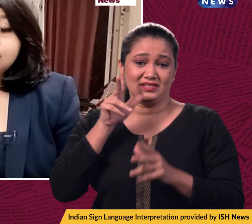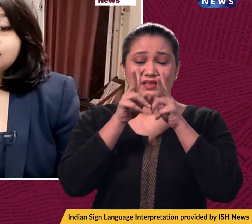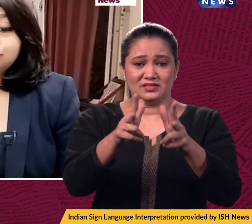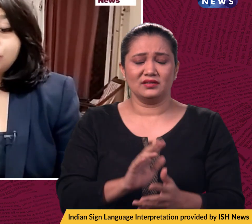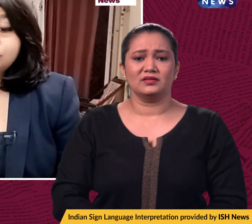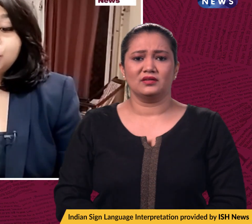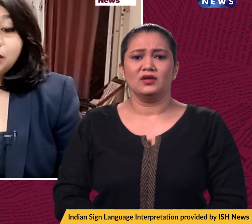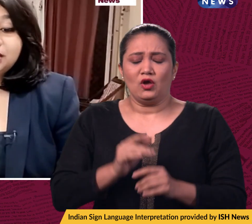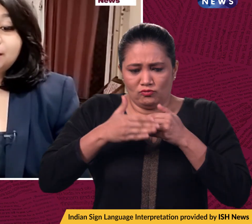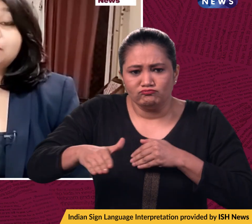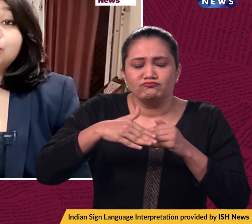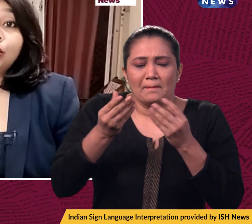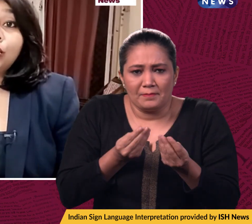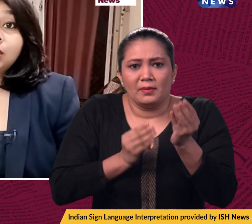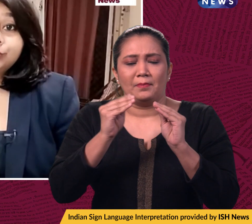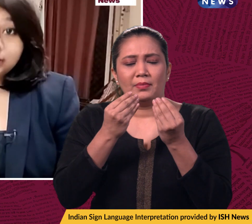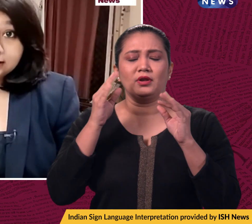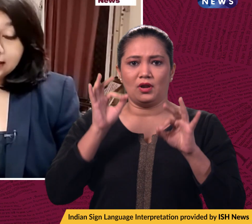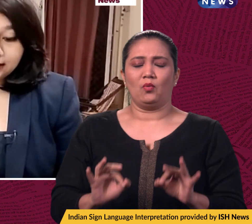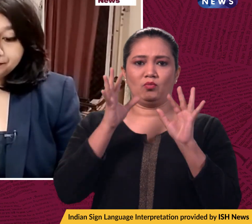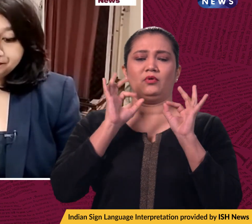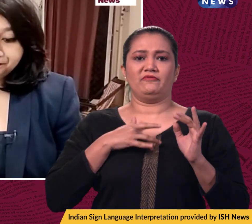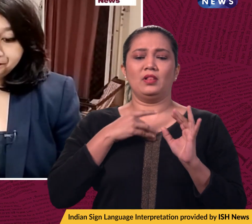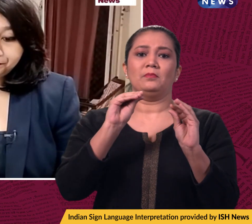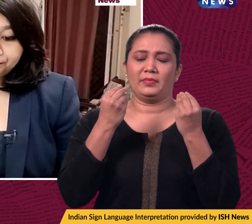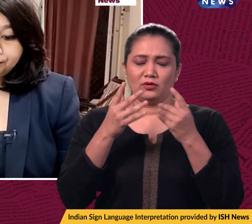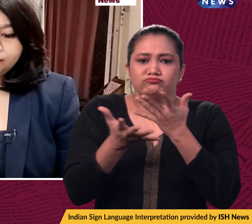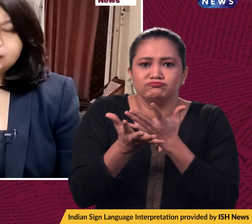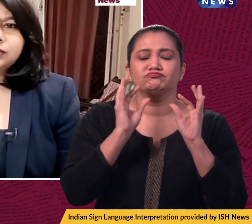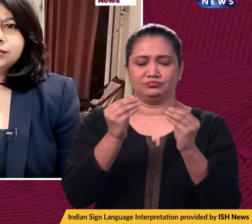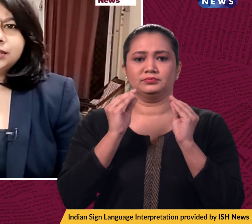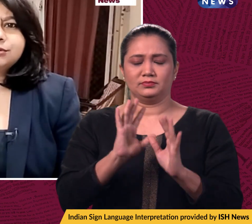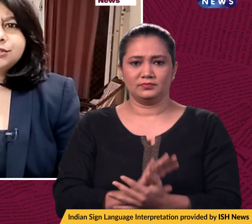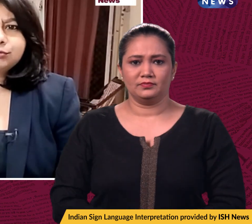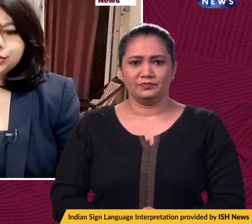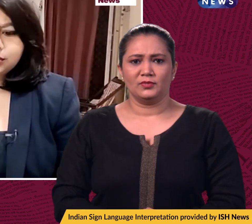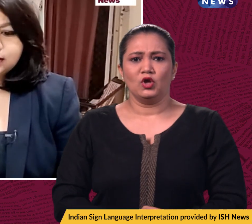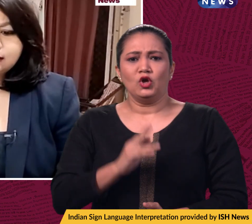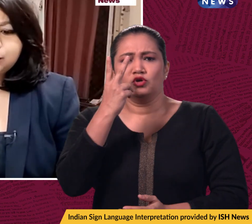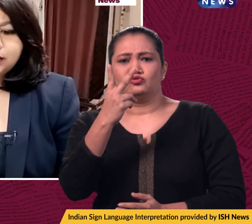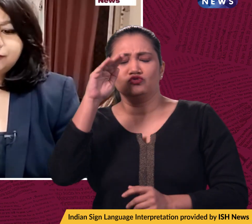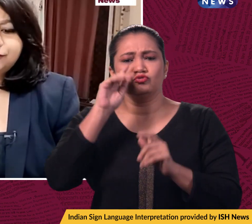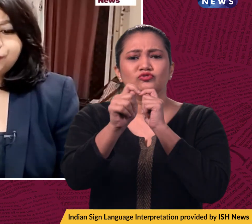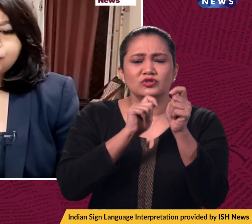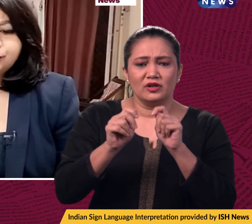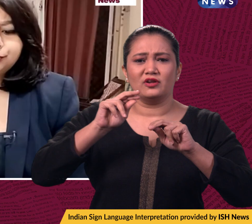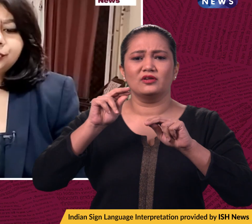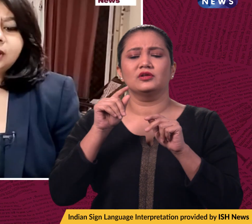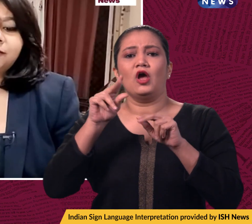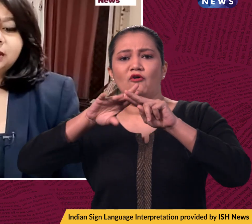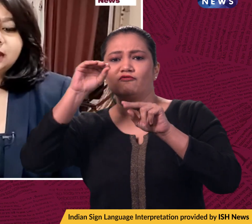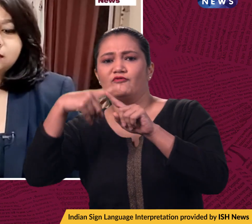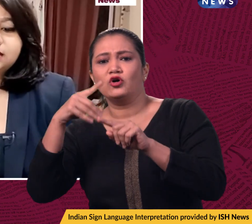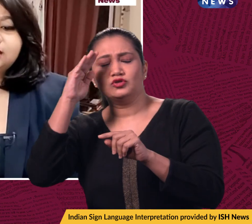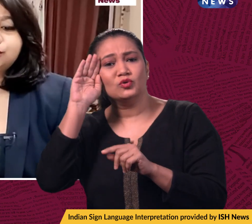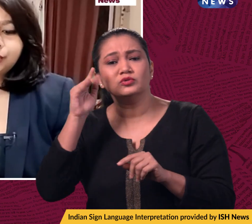has said that the talks were becoming more realistic. Also in the news, 2 journalists working for Fox News